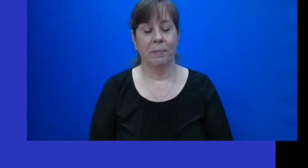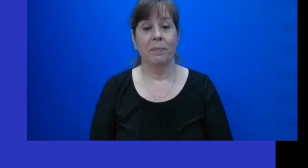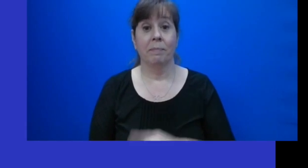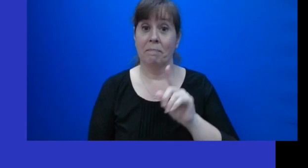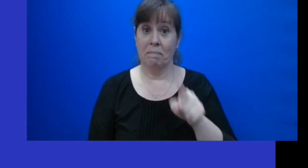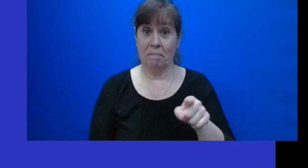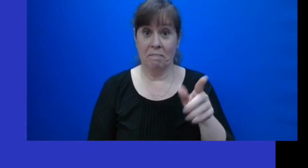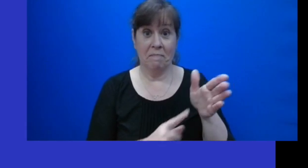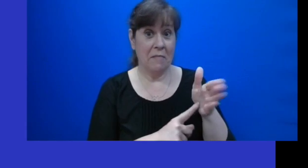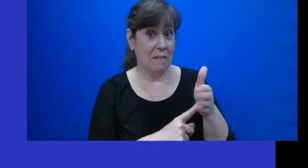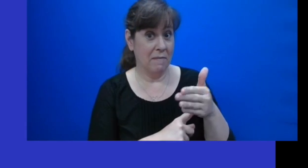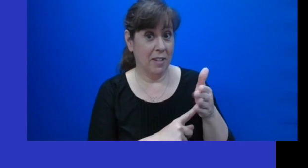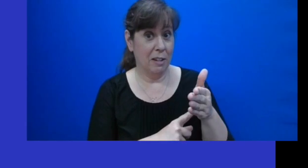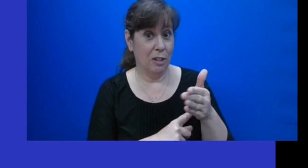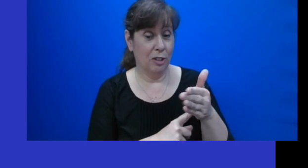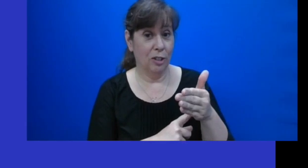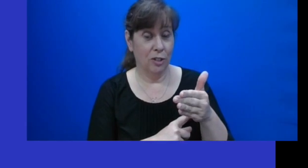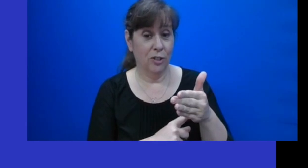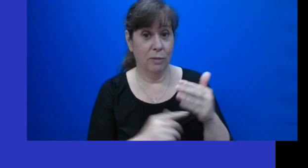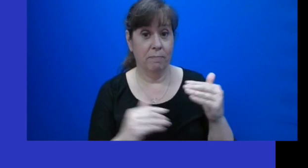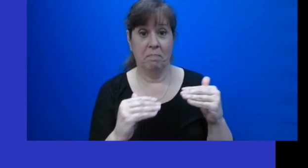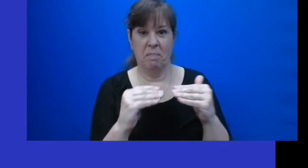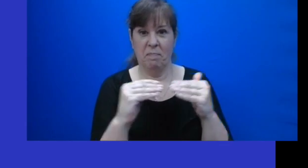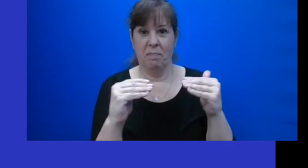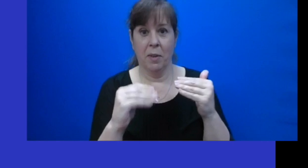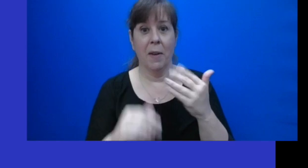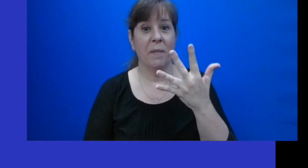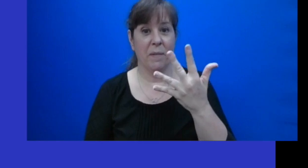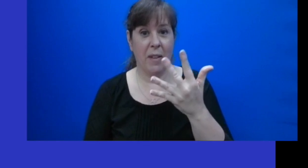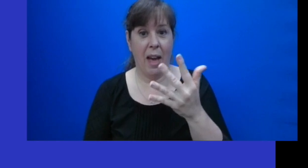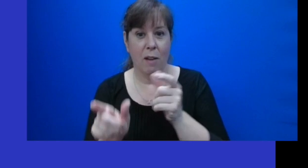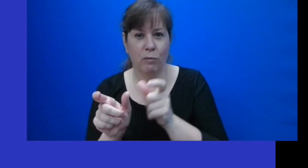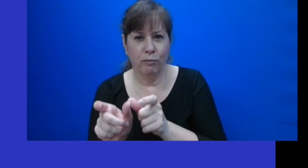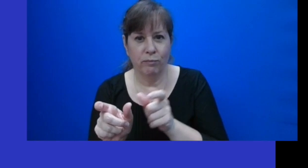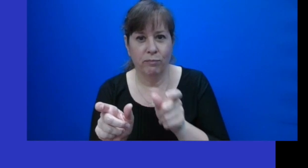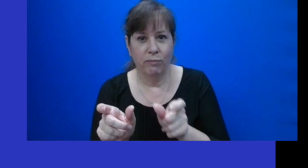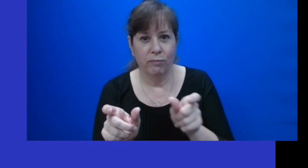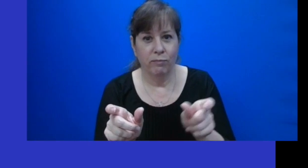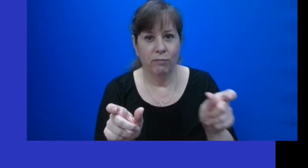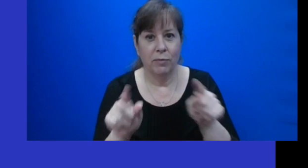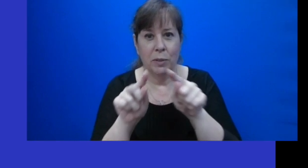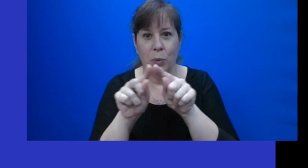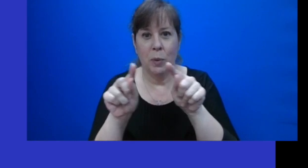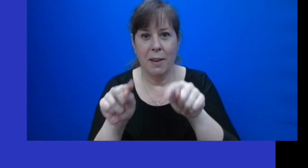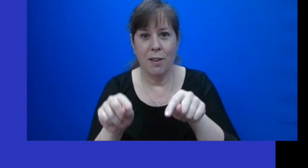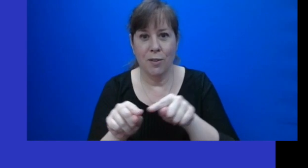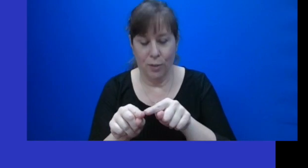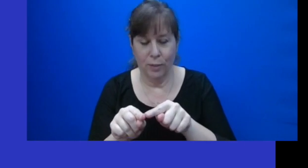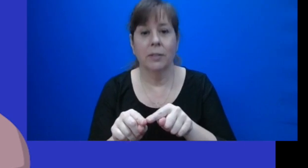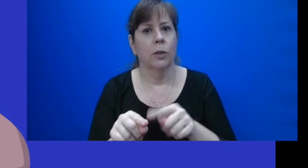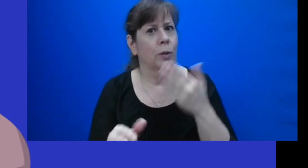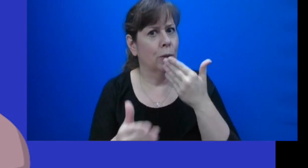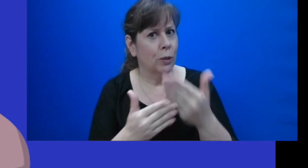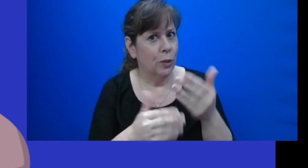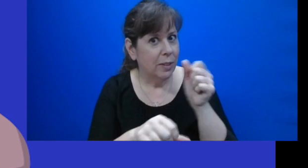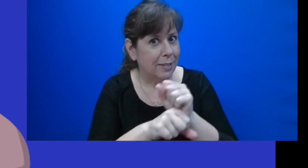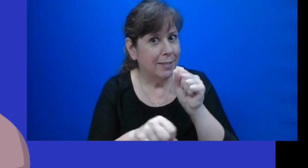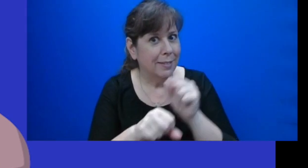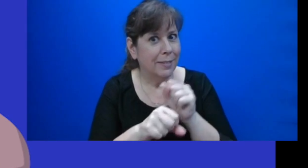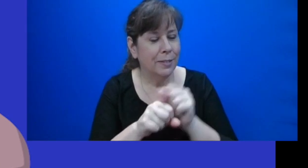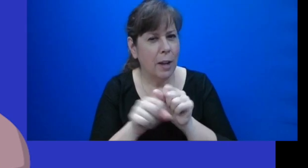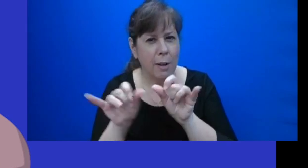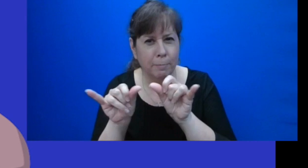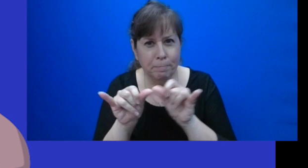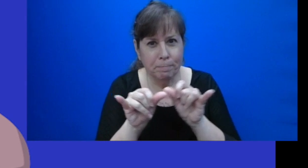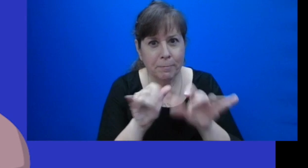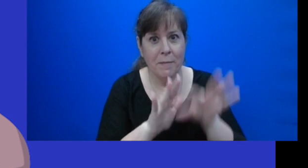Our fish is 5 squares long. Great job finding the length. Let's look